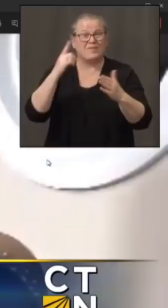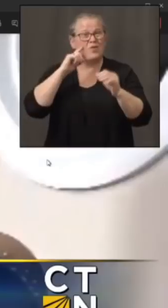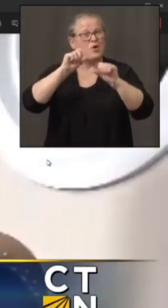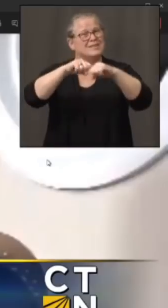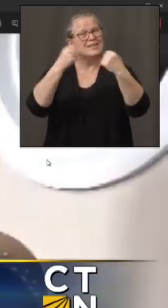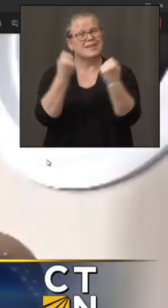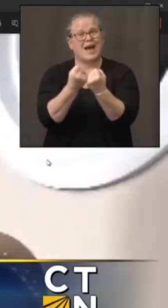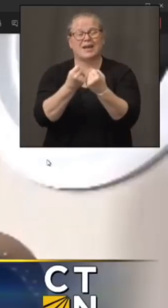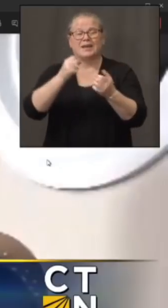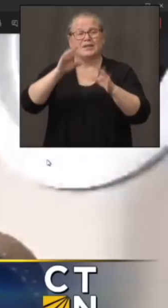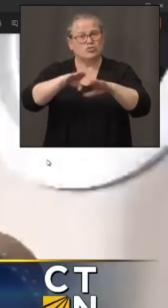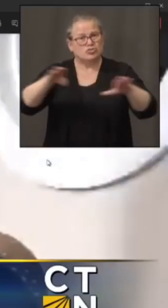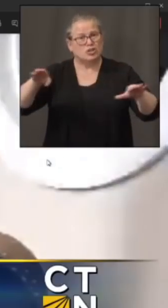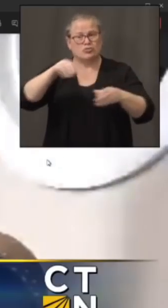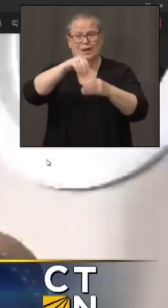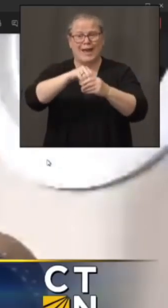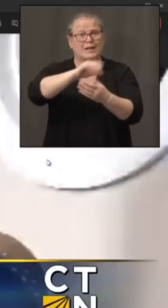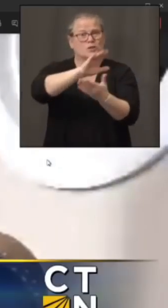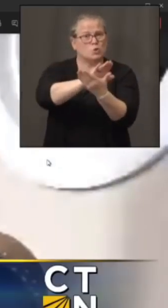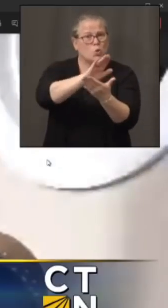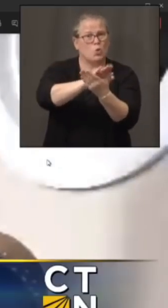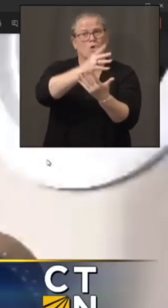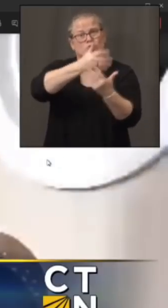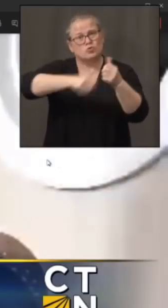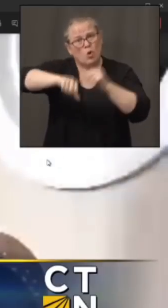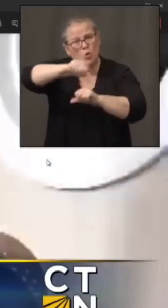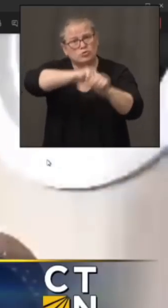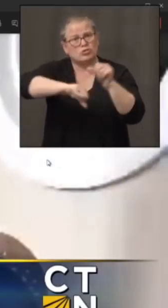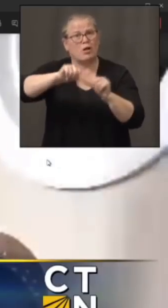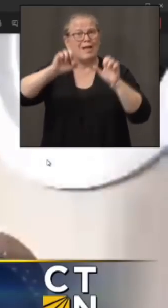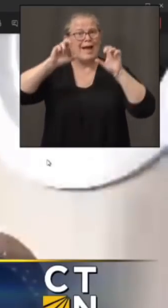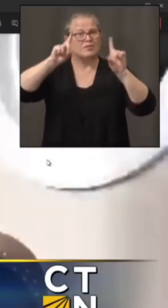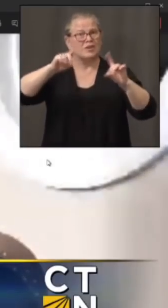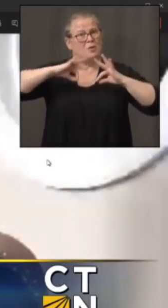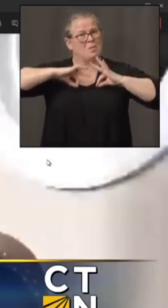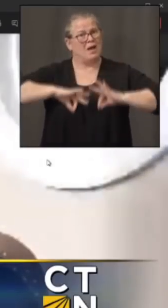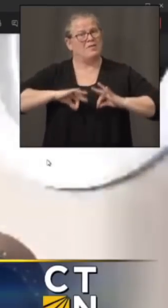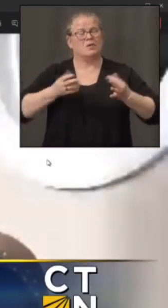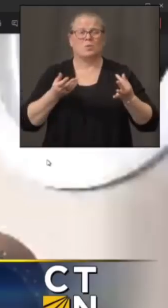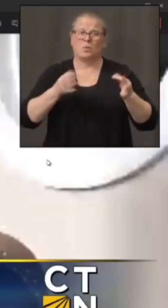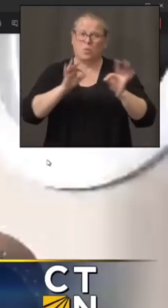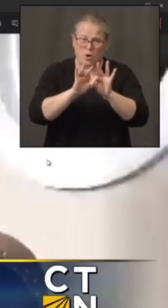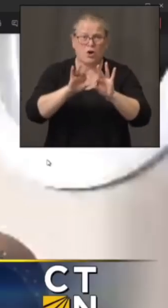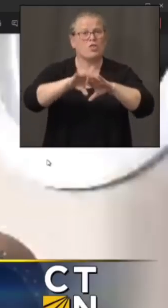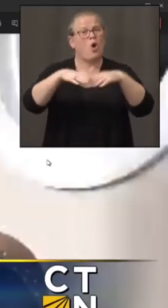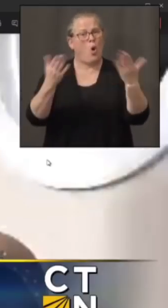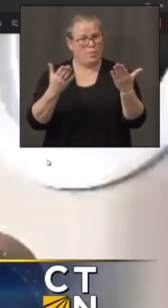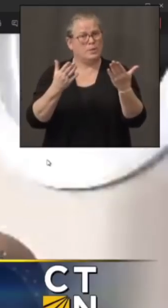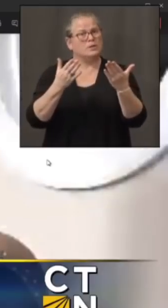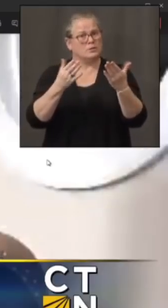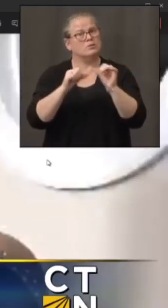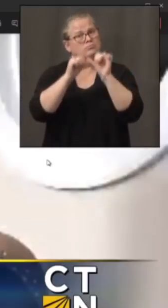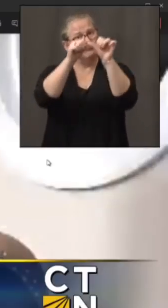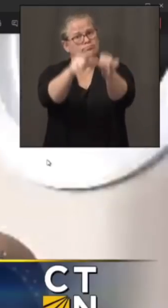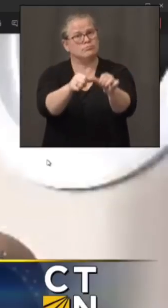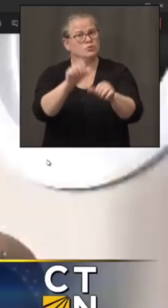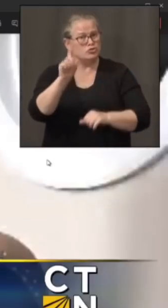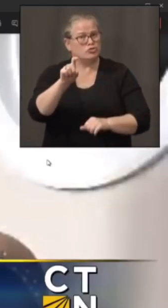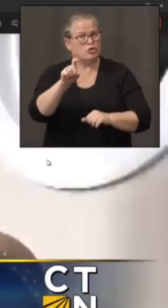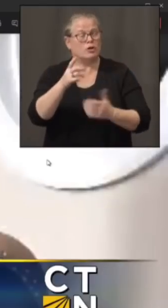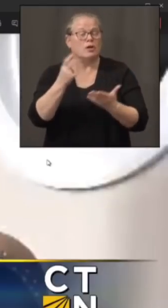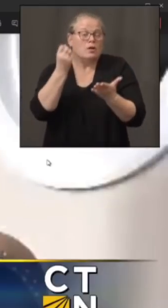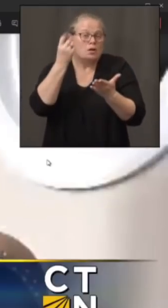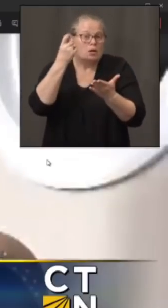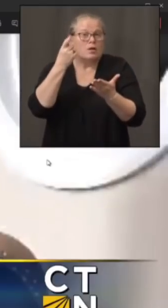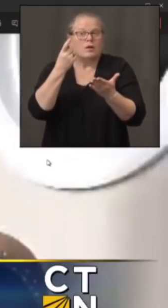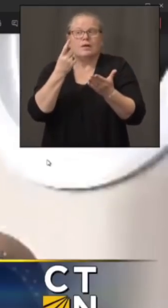are benefiting from in-class instruction, both socially and educationally. Given the fact that we understand that the children aren't a